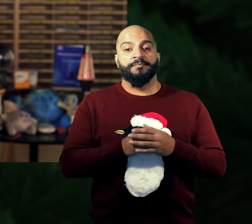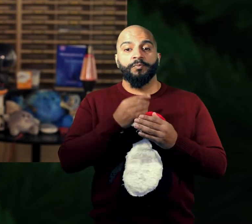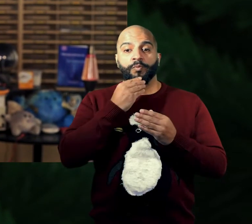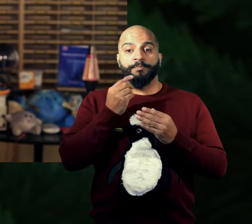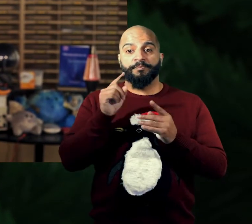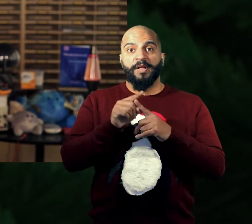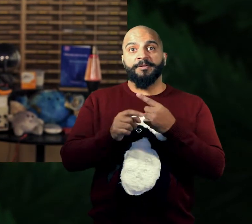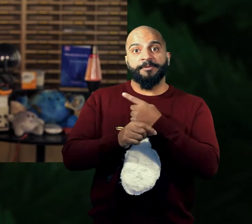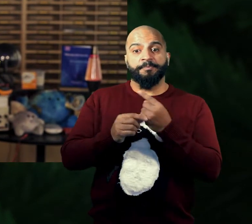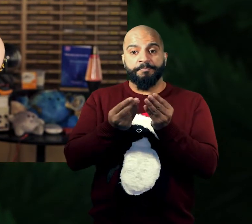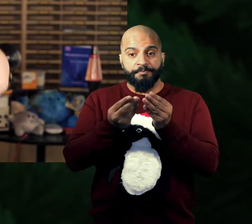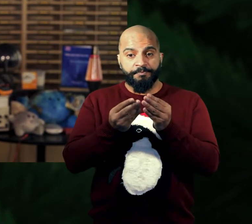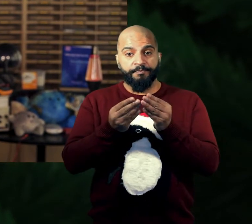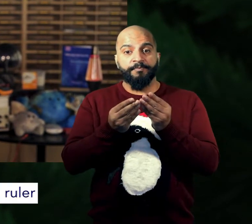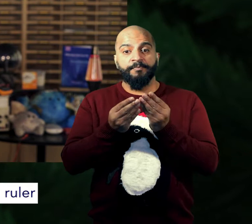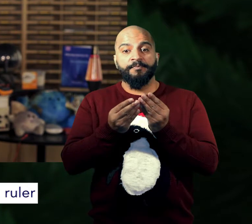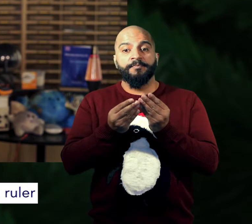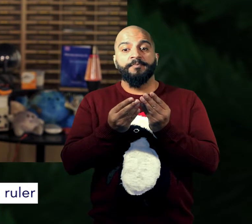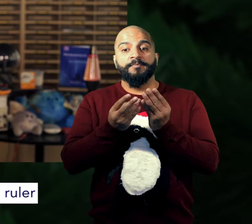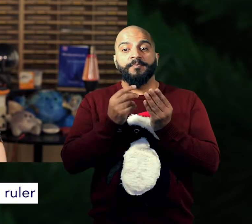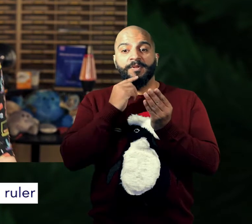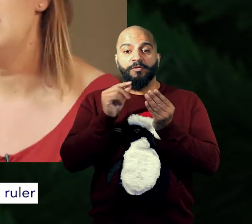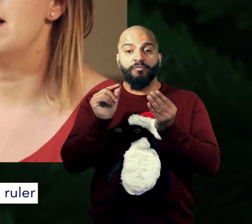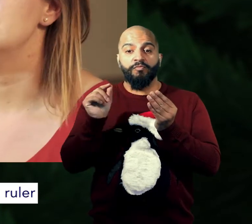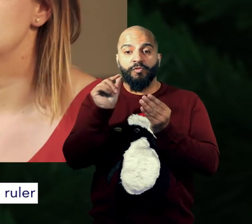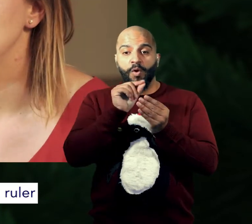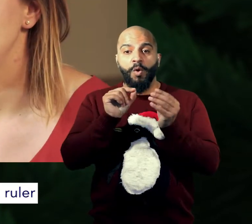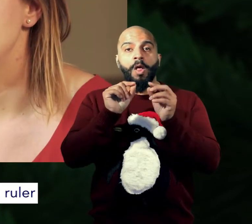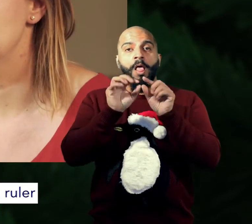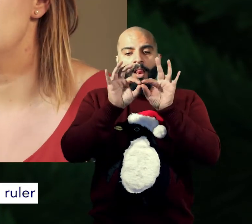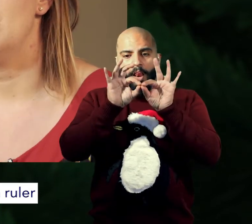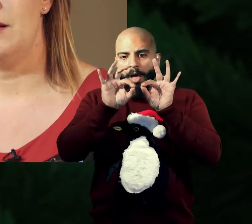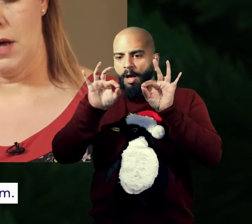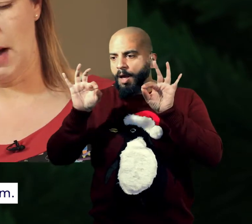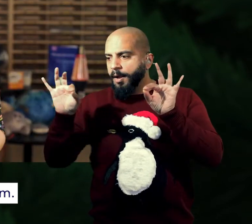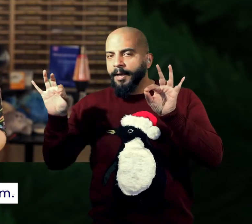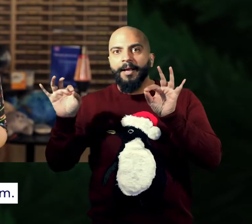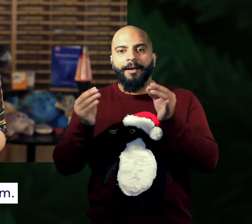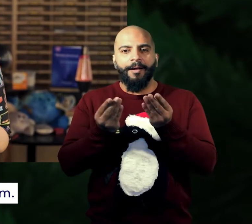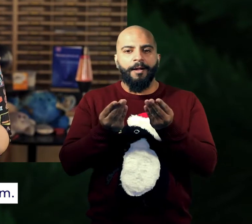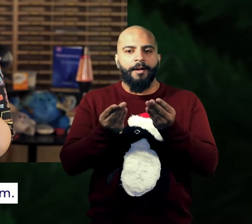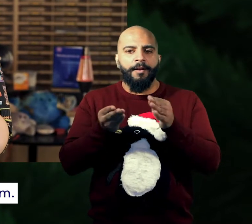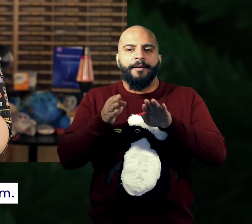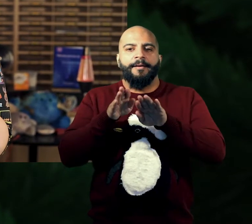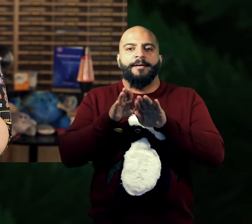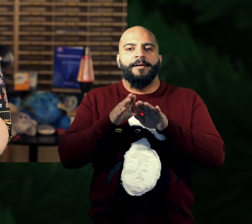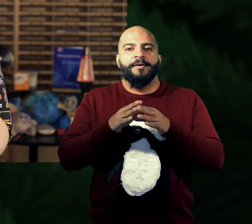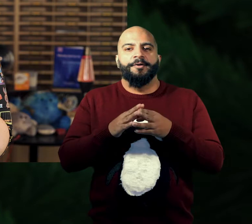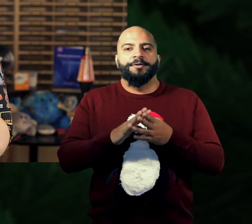rather than it being folded double. You'll need to draw a line in pencil using a ruler a couple of centimetres from the